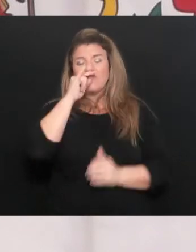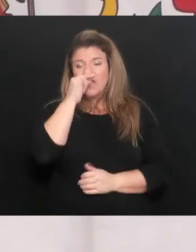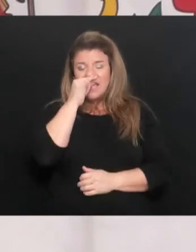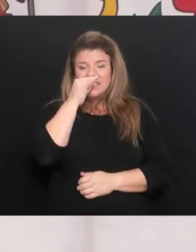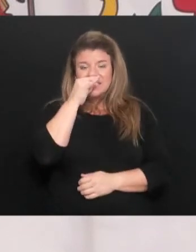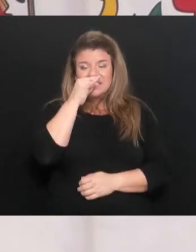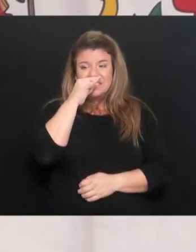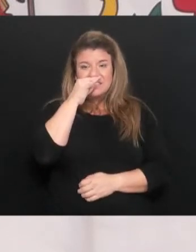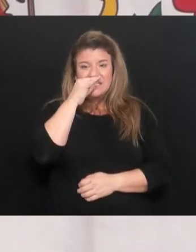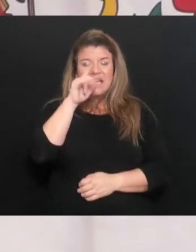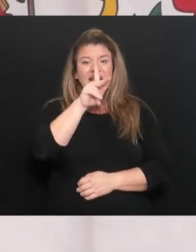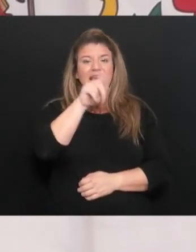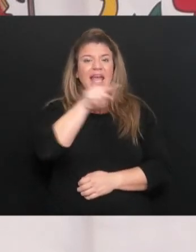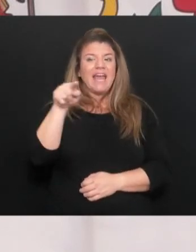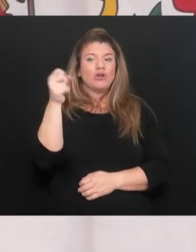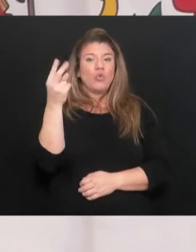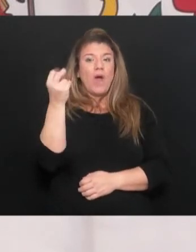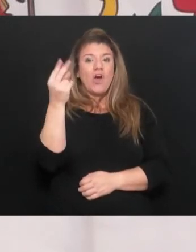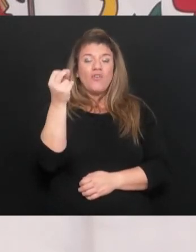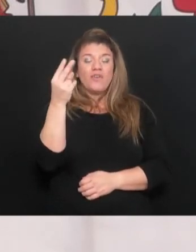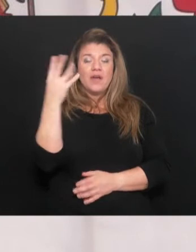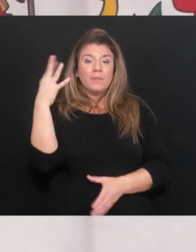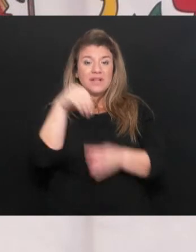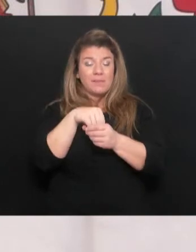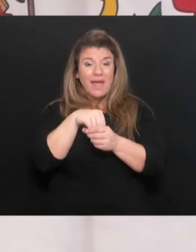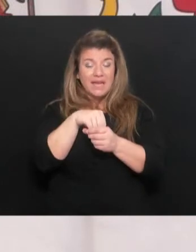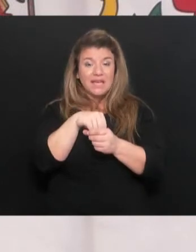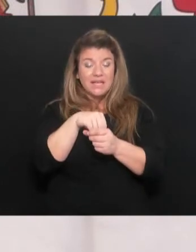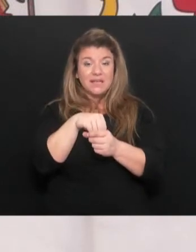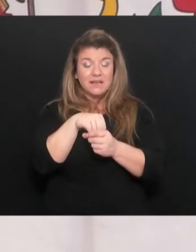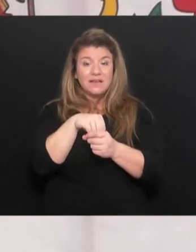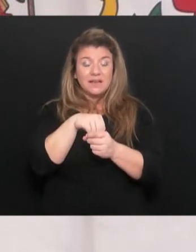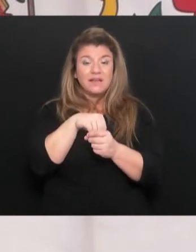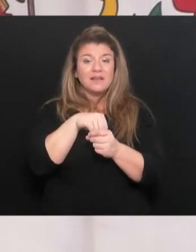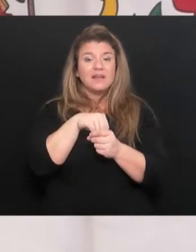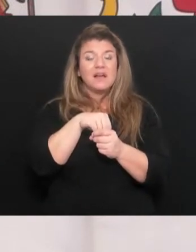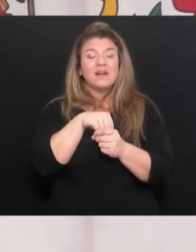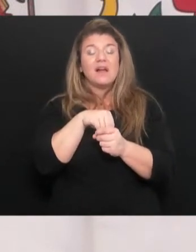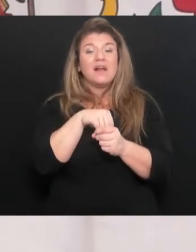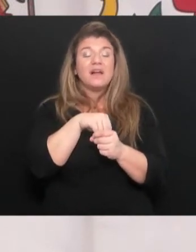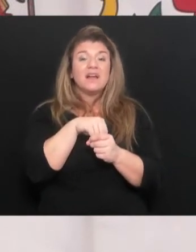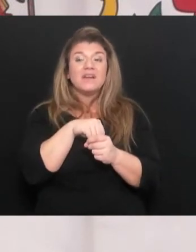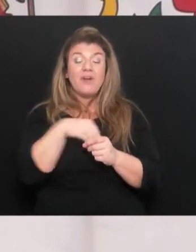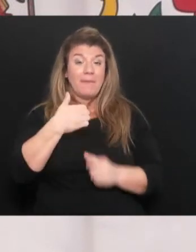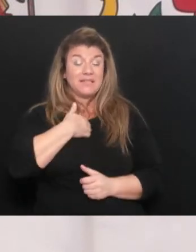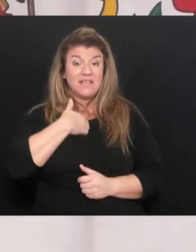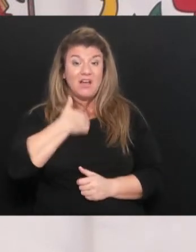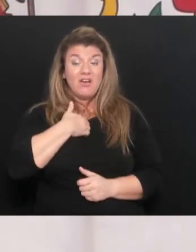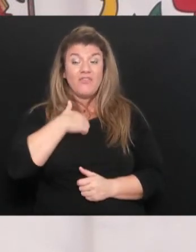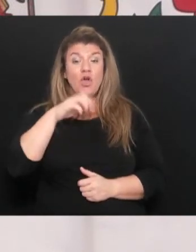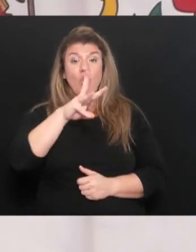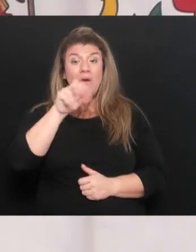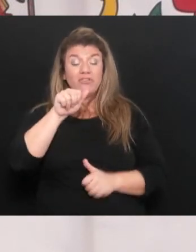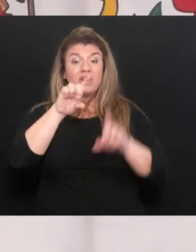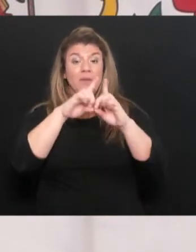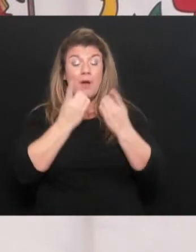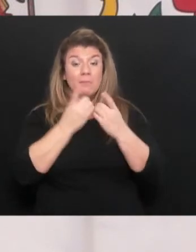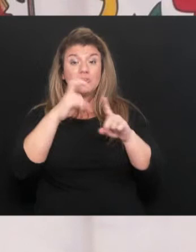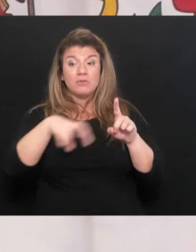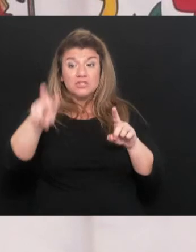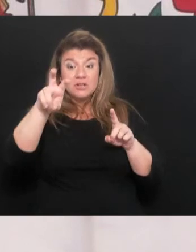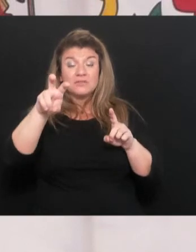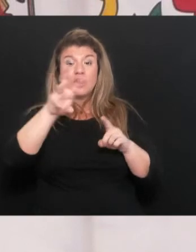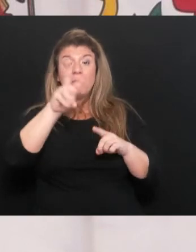kids K through 12 to participate. You know, from the standpoint of myself, the West Virginia Department of Tourism, the West